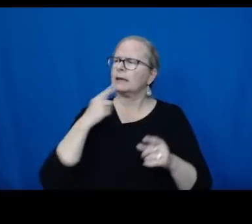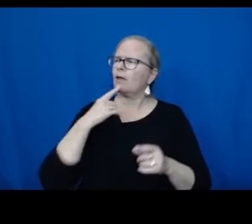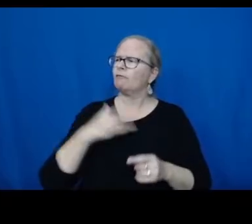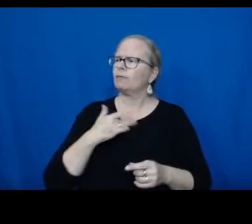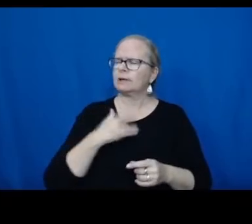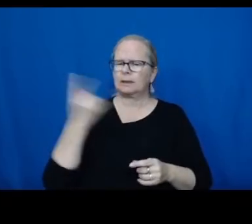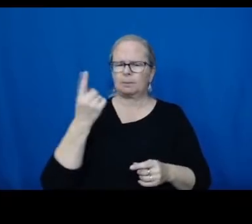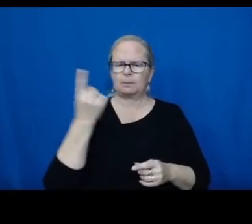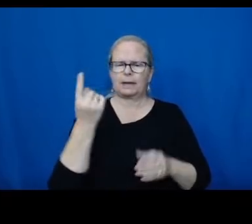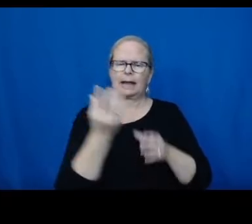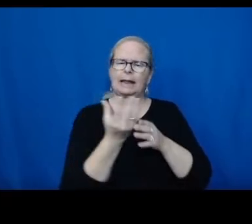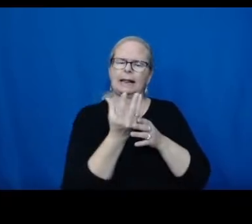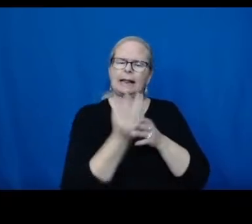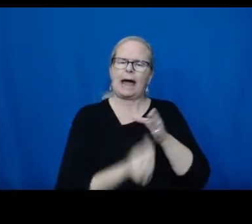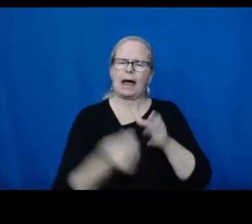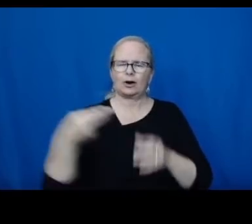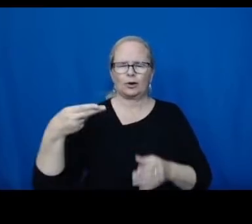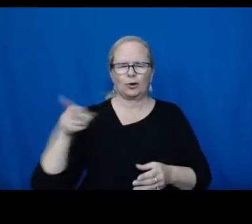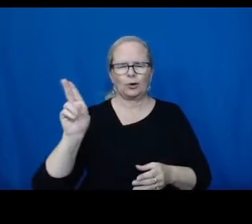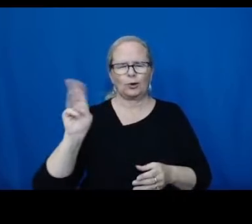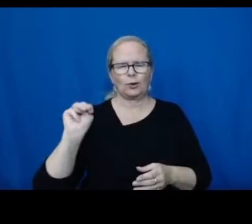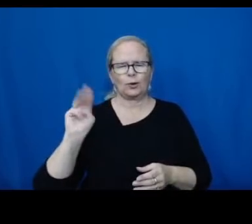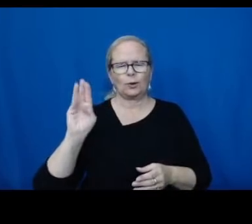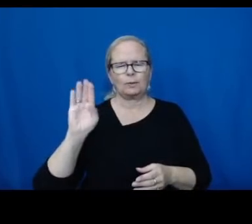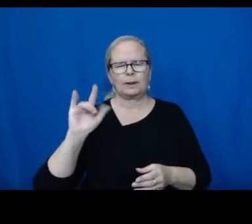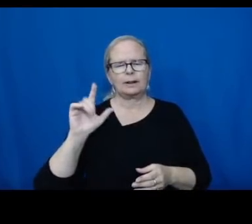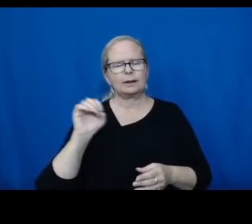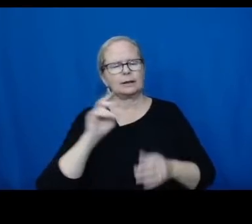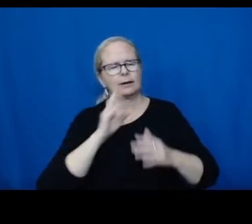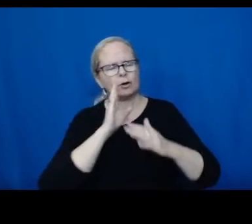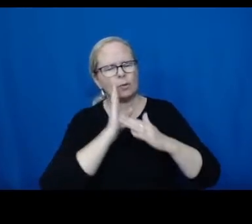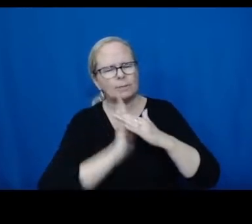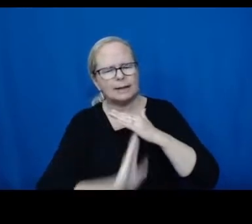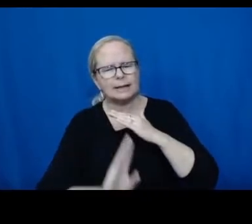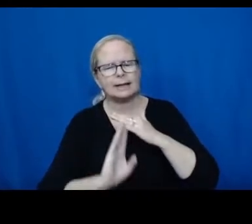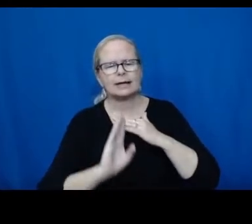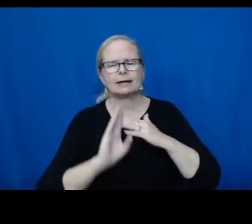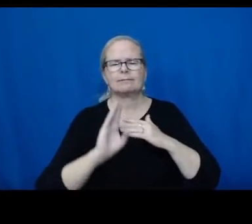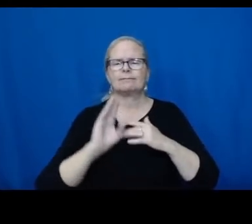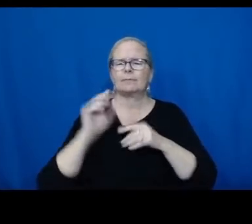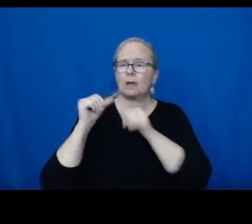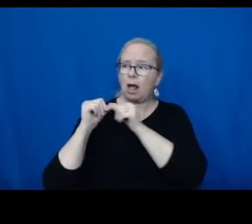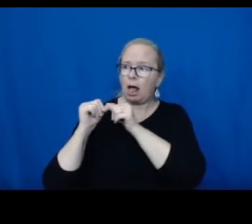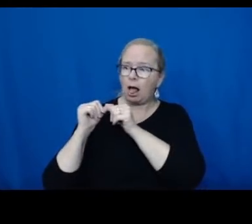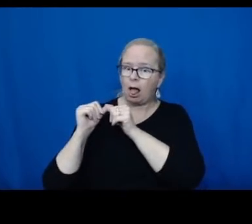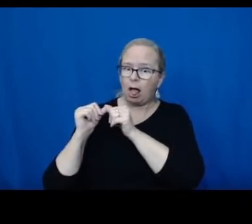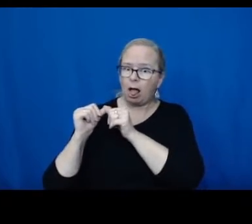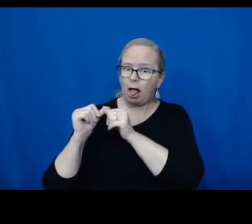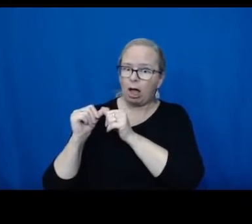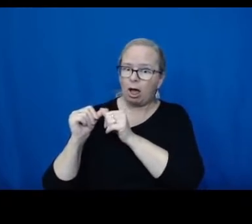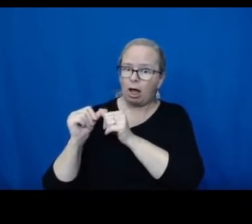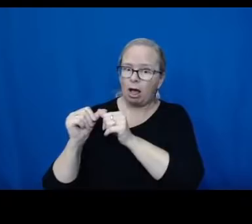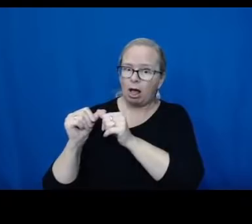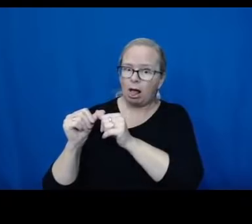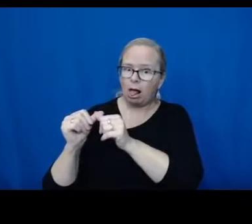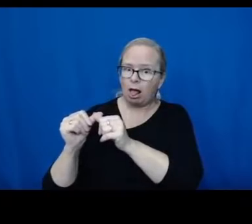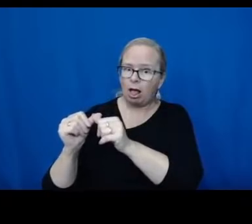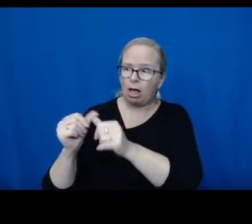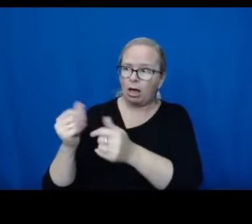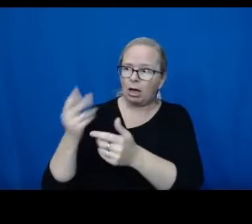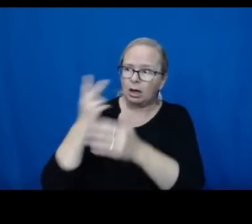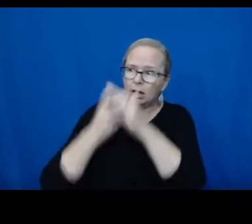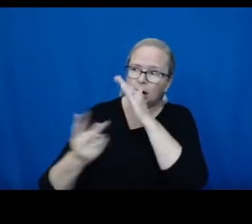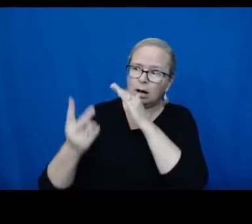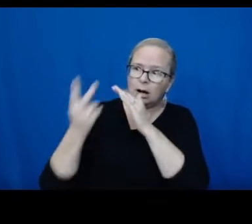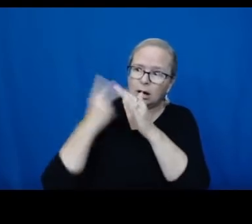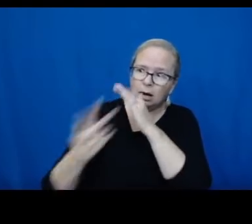me has been one of, or pardon me, just of COVID in general, but who knows again with the different variants, whether that is altered,